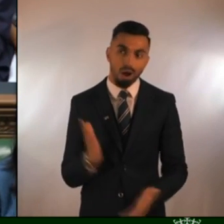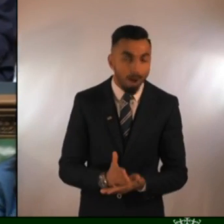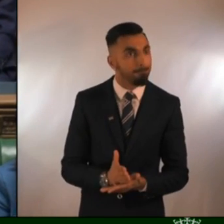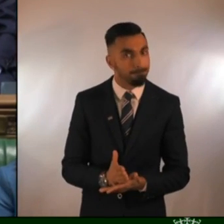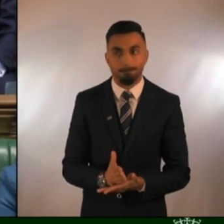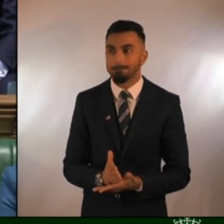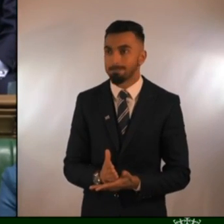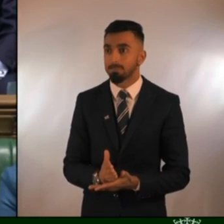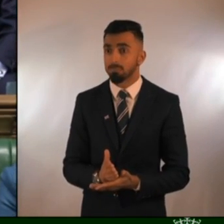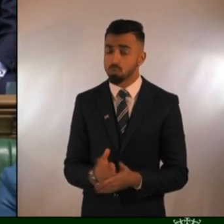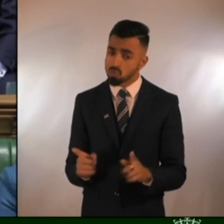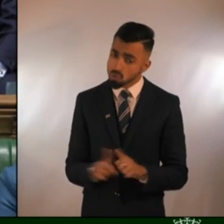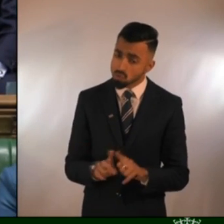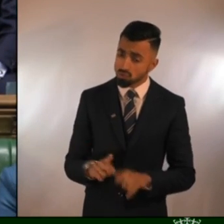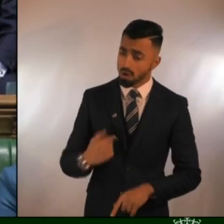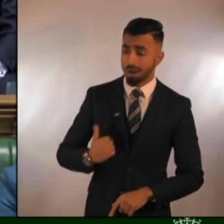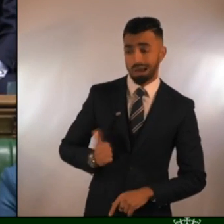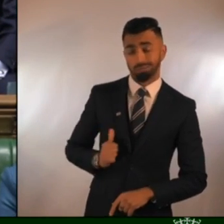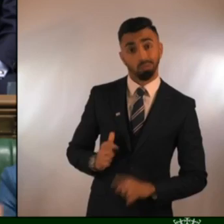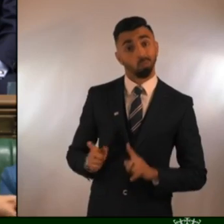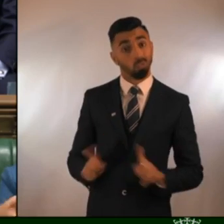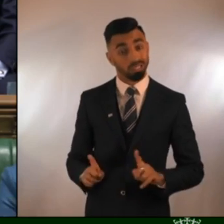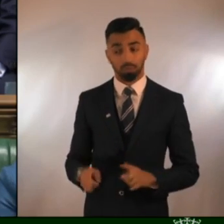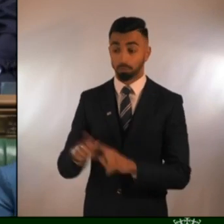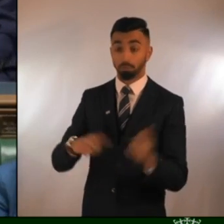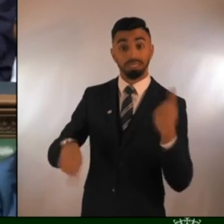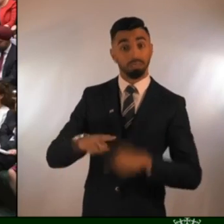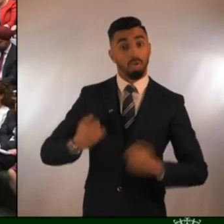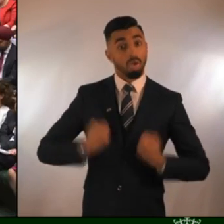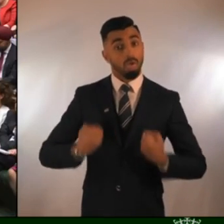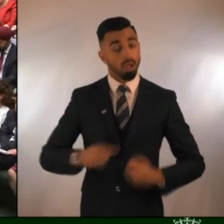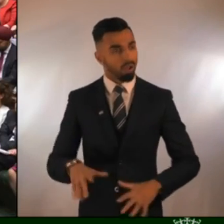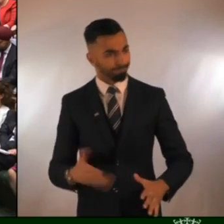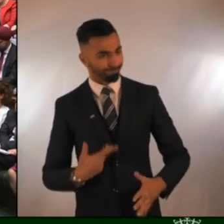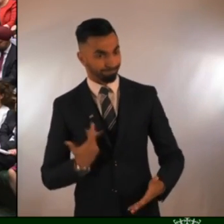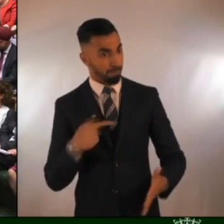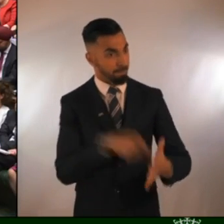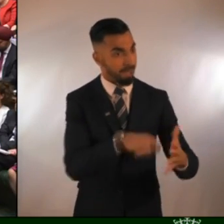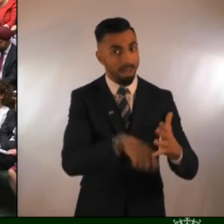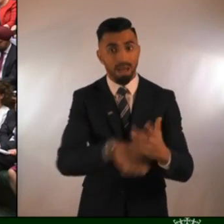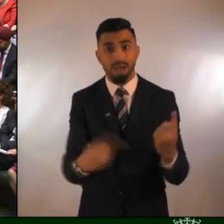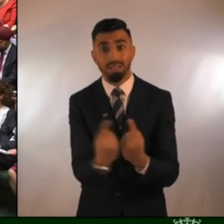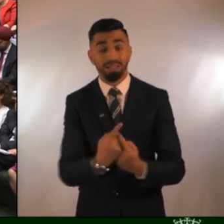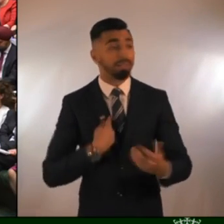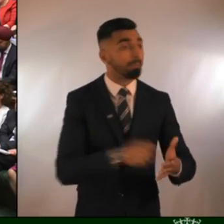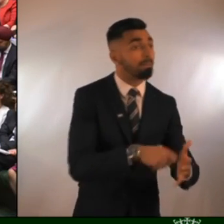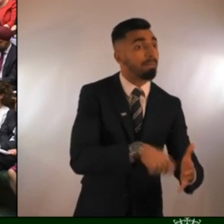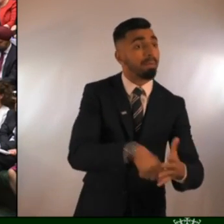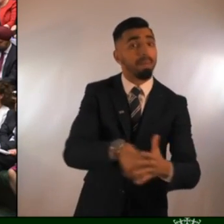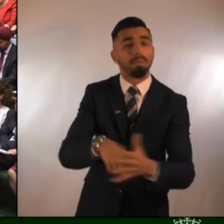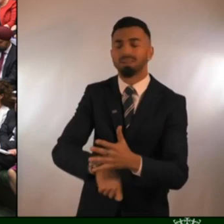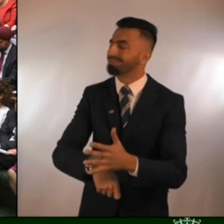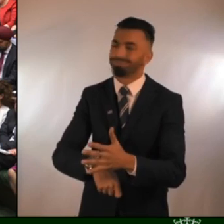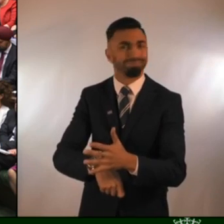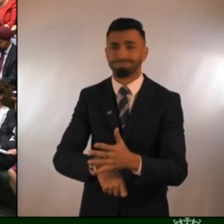demand side of the economy through a reduction in consumer spending. The combination of those effects will have